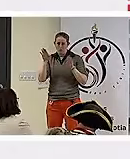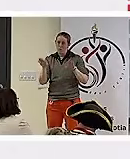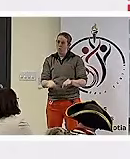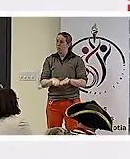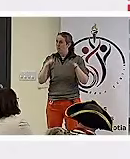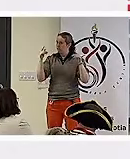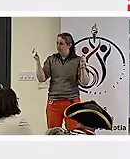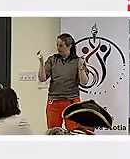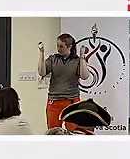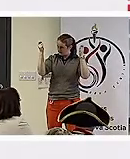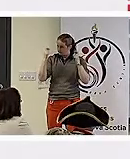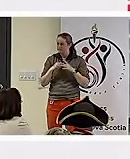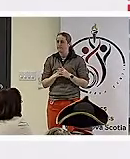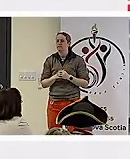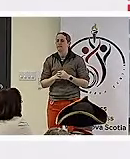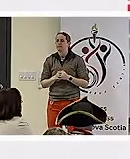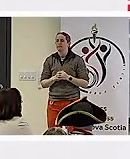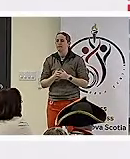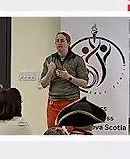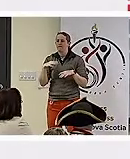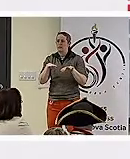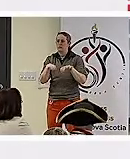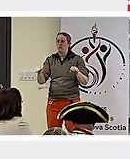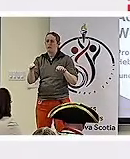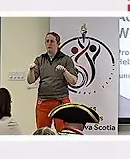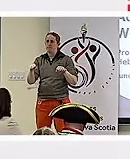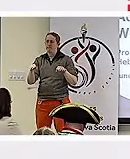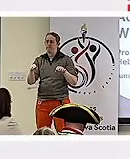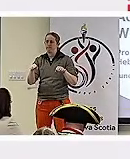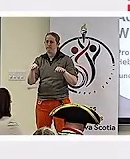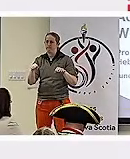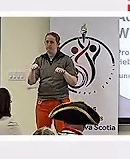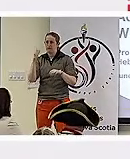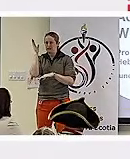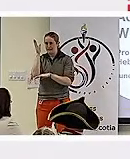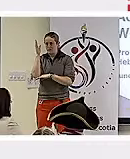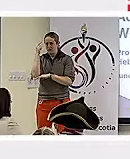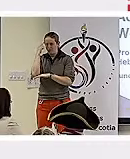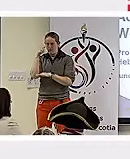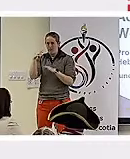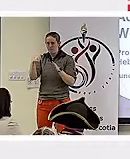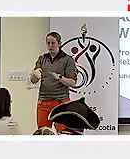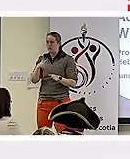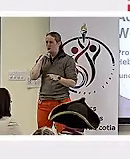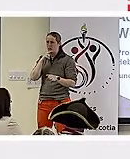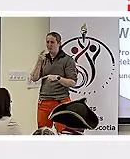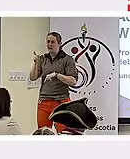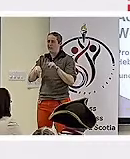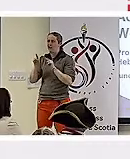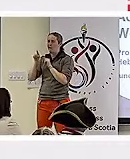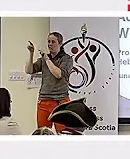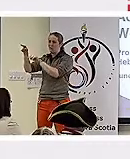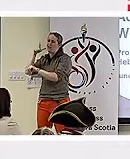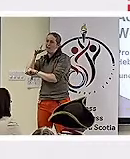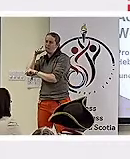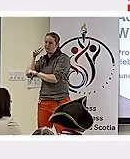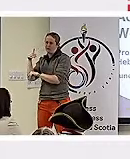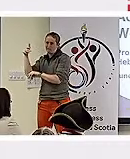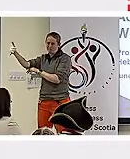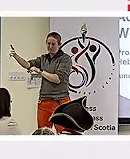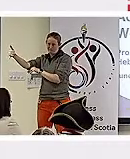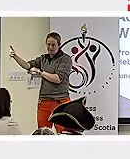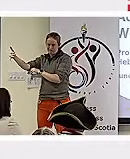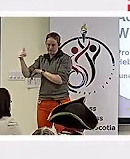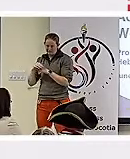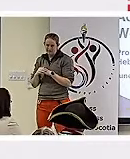ceremonies. We have a scholarship presentation to make for someone who's not able to make the luncheon later this week.